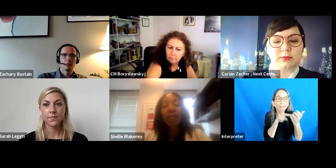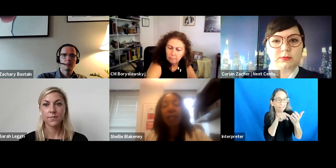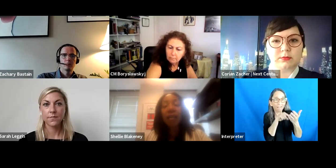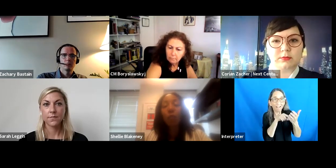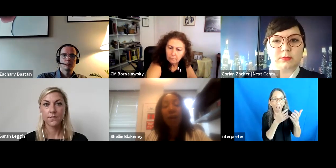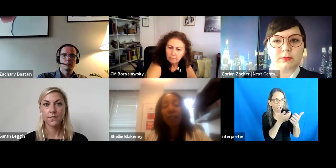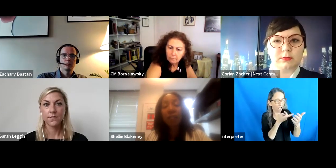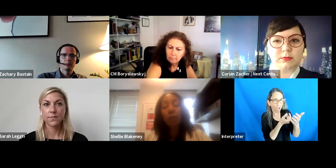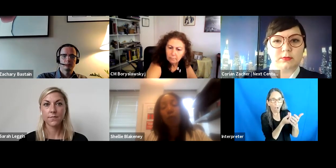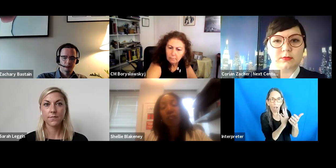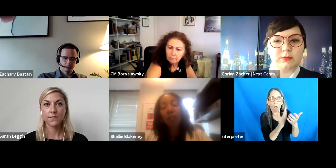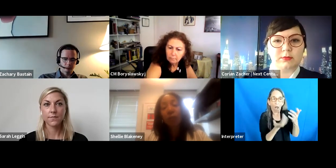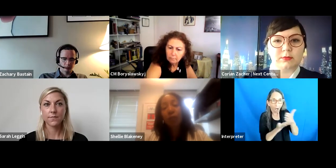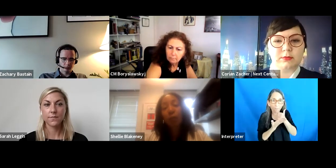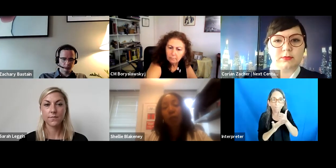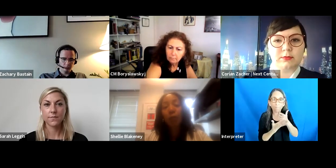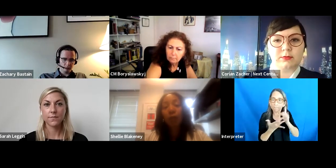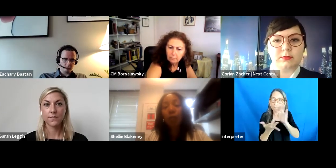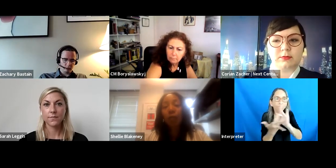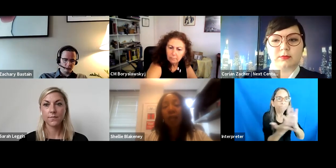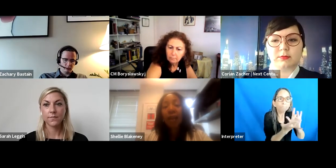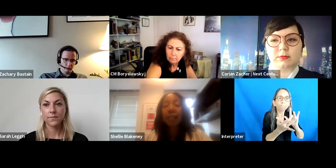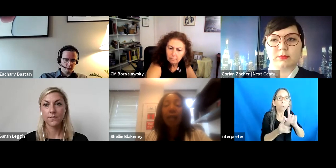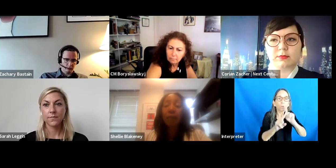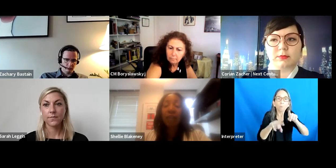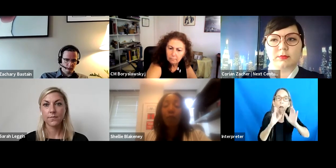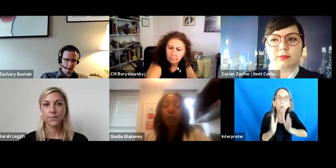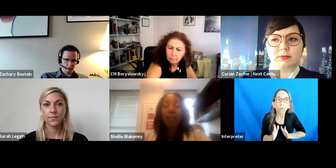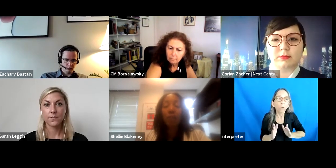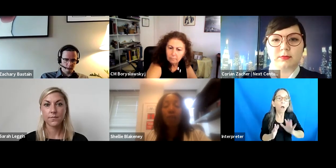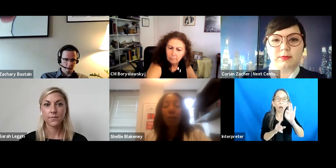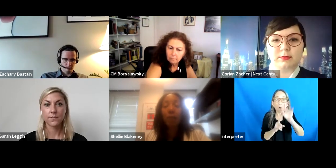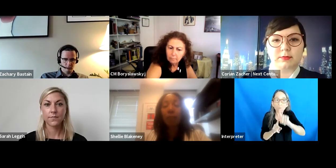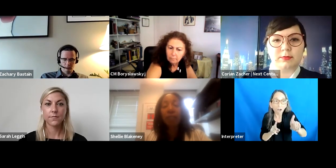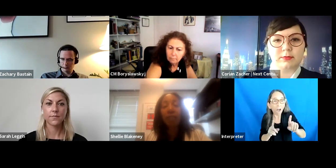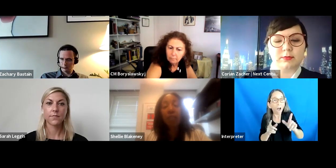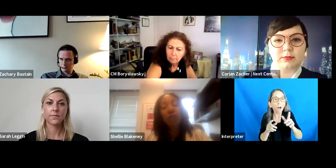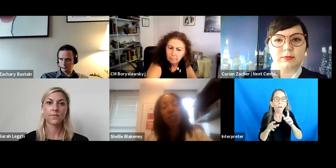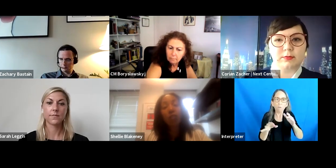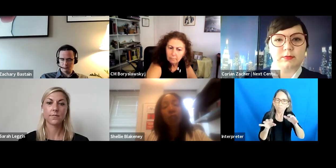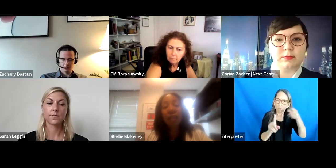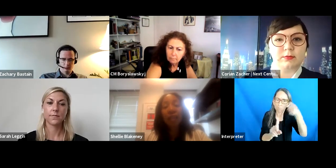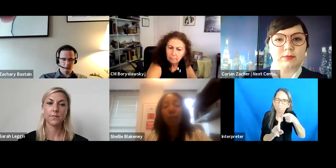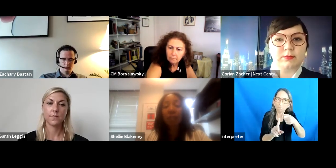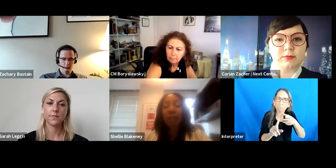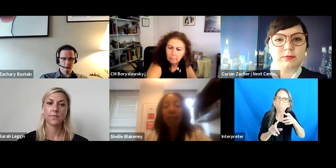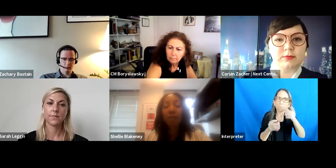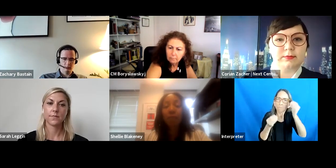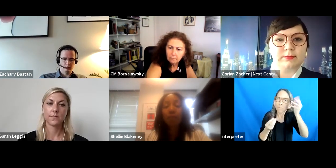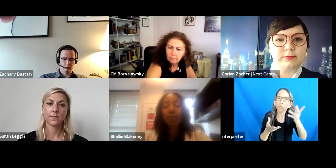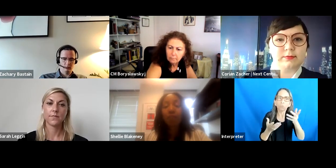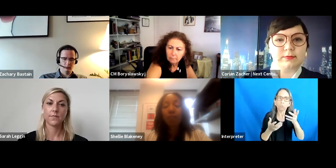and access wireless emergency alerts with critical and timely information from public safety officials that keep us